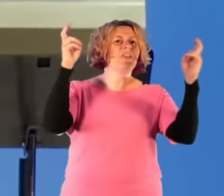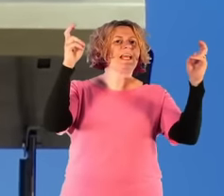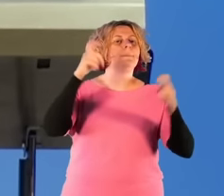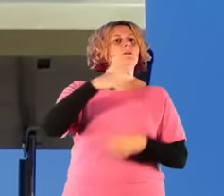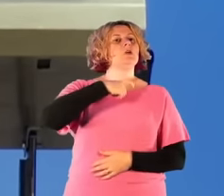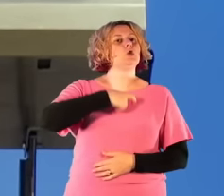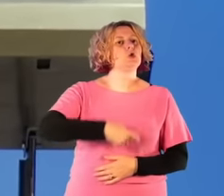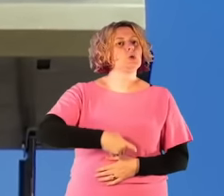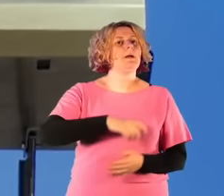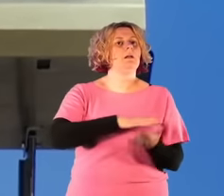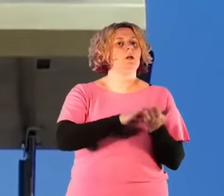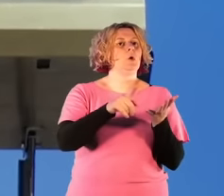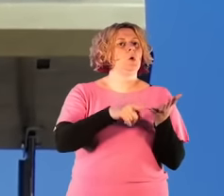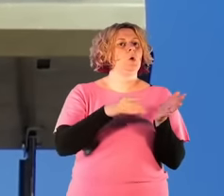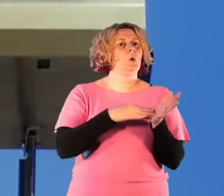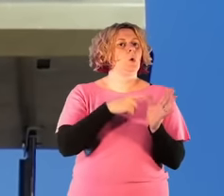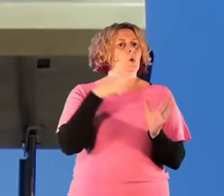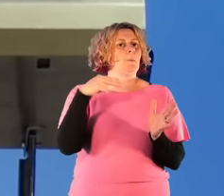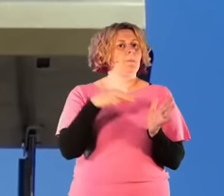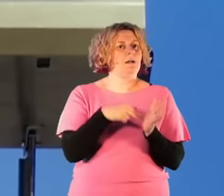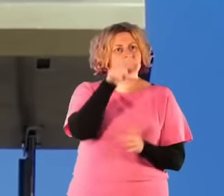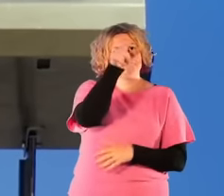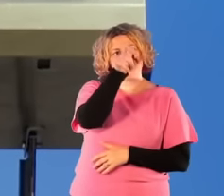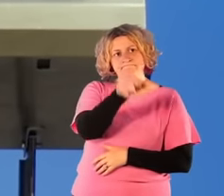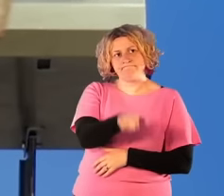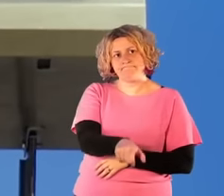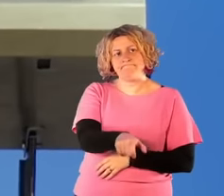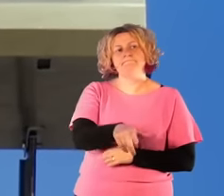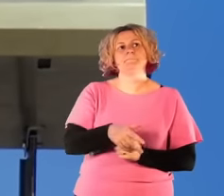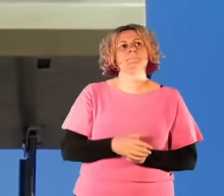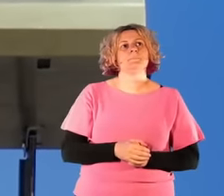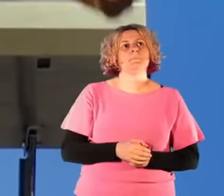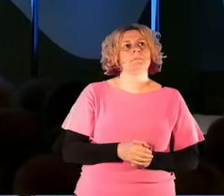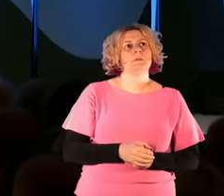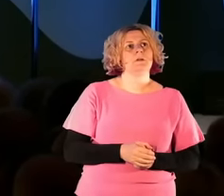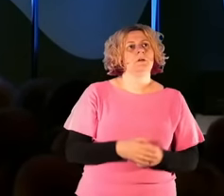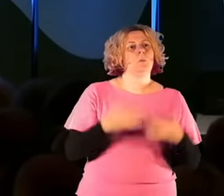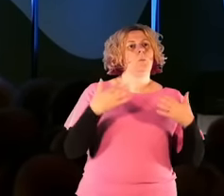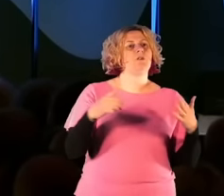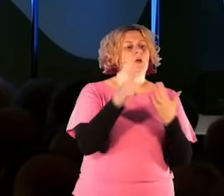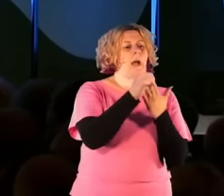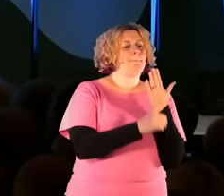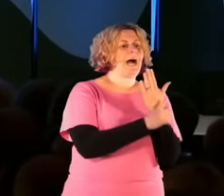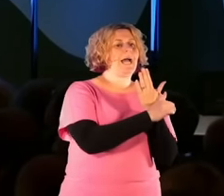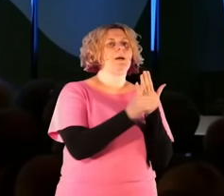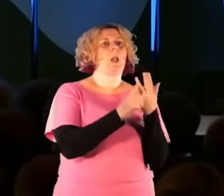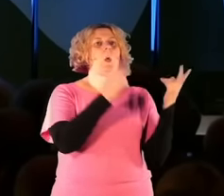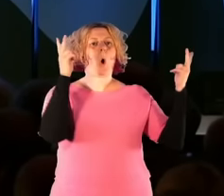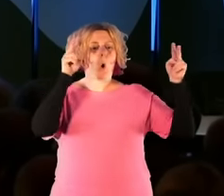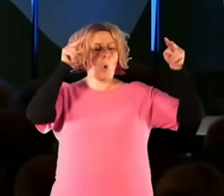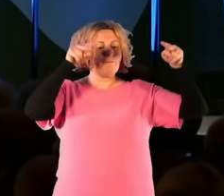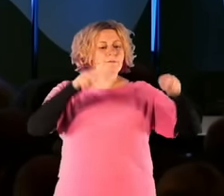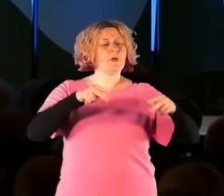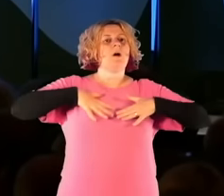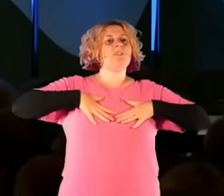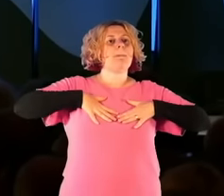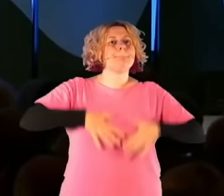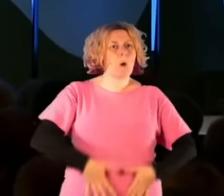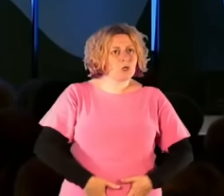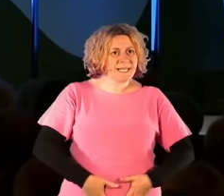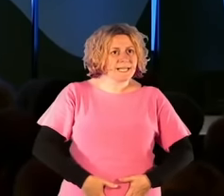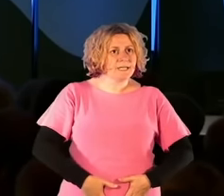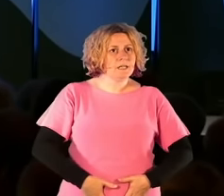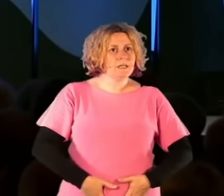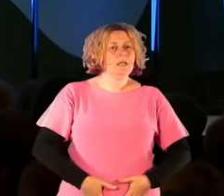week. We've been looking at what does it mean to be human. We've done a Bible overview of the body. We've seen that our bodies are created,